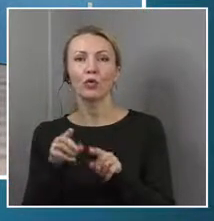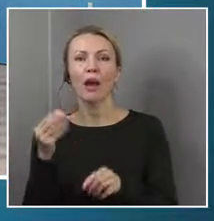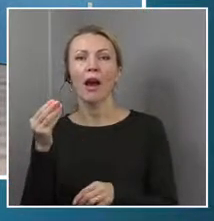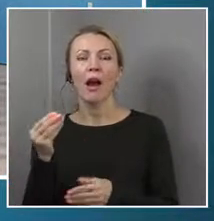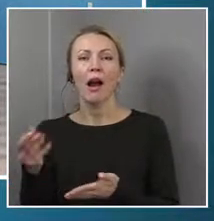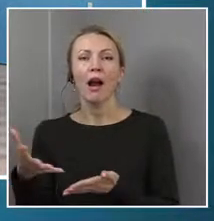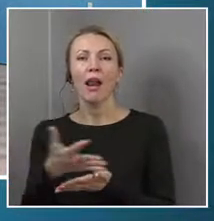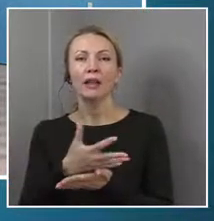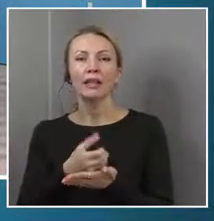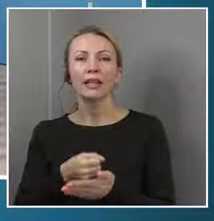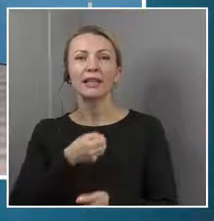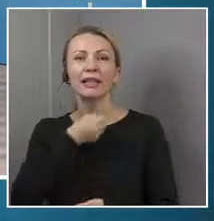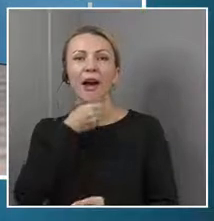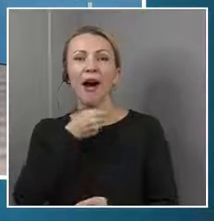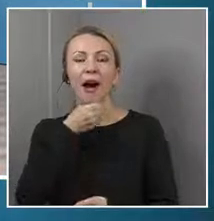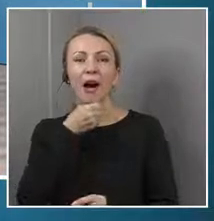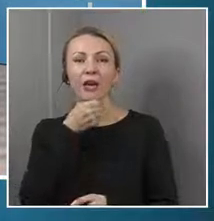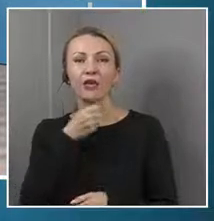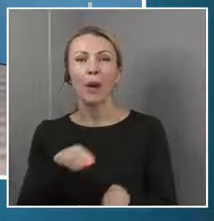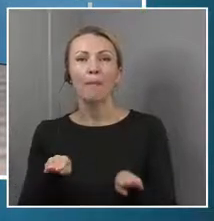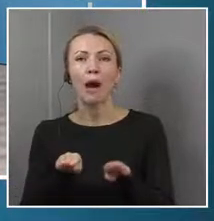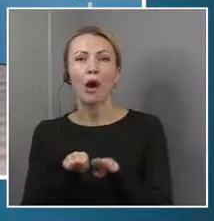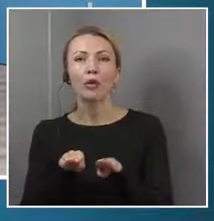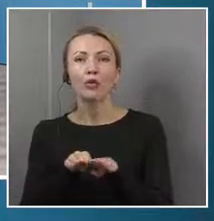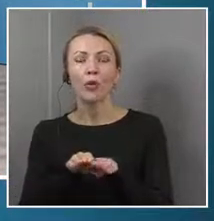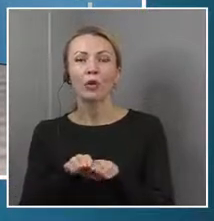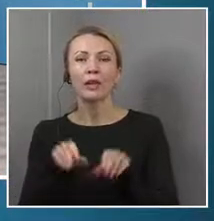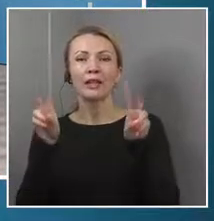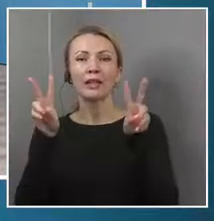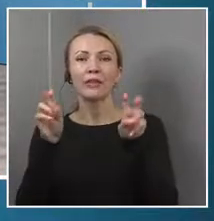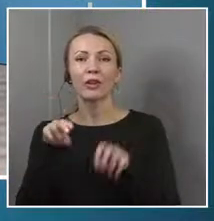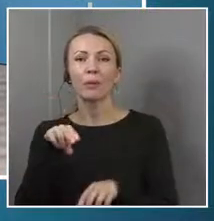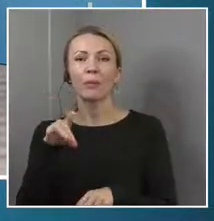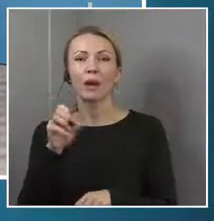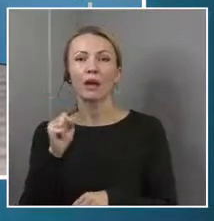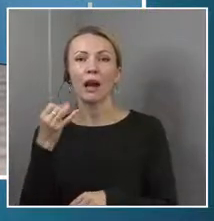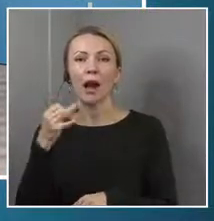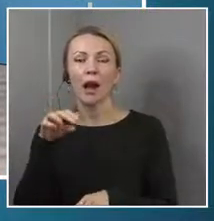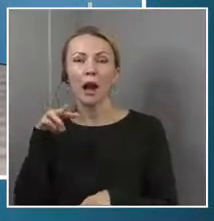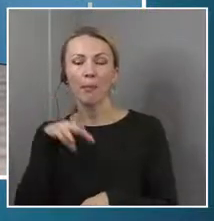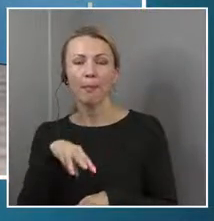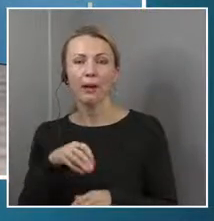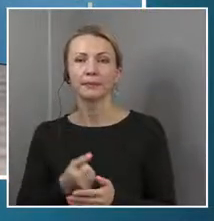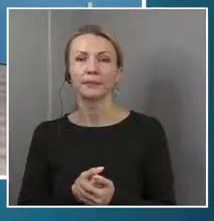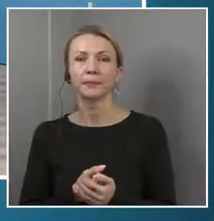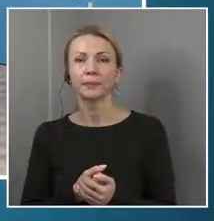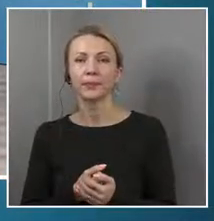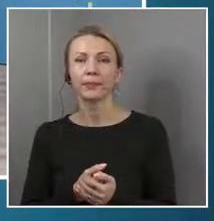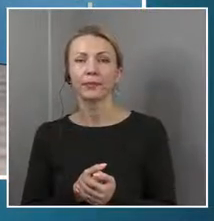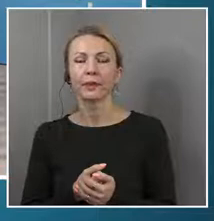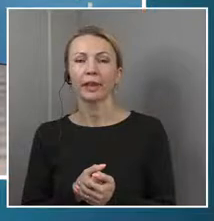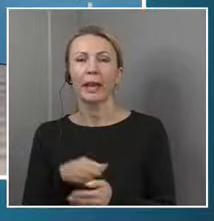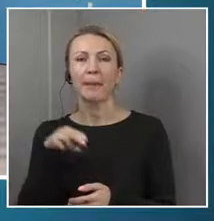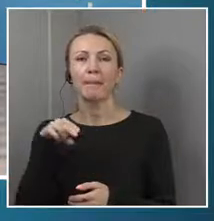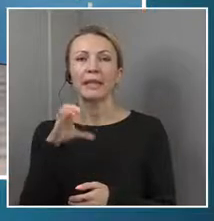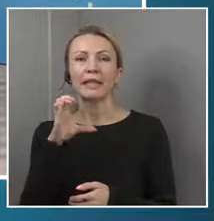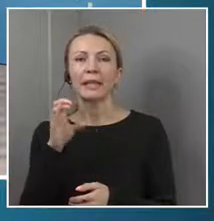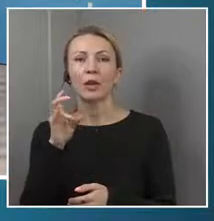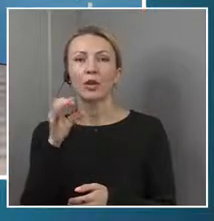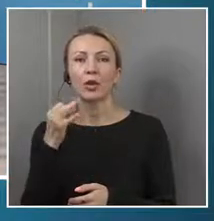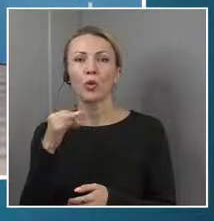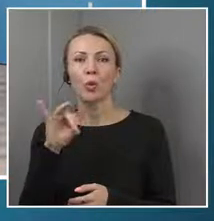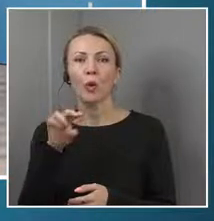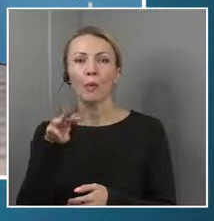Denis Himelyane, also collector and senior partner of Prime Advice Consulting Group.